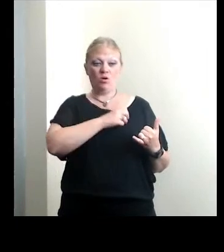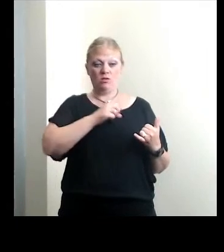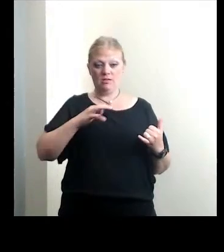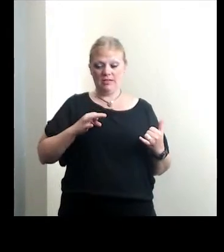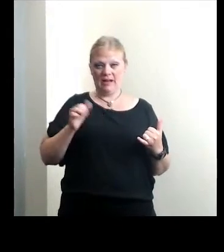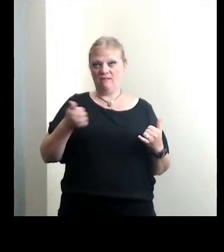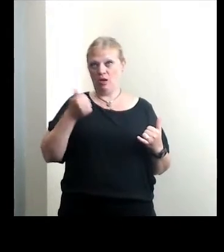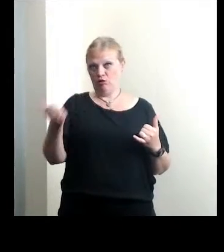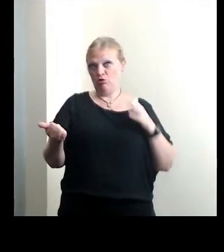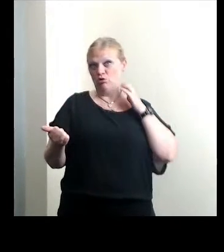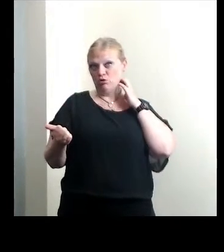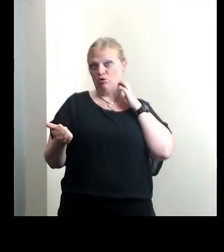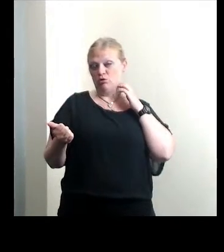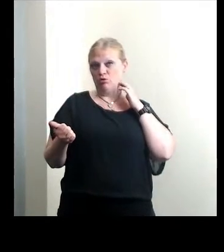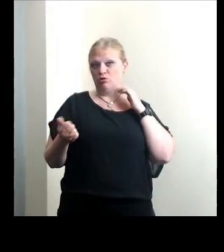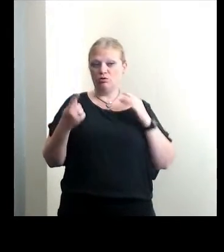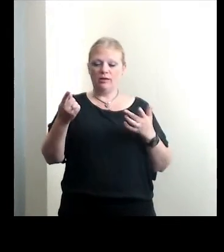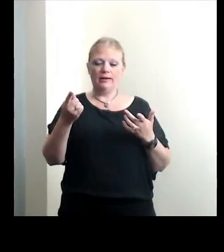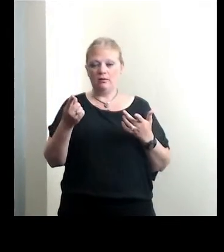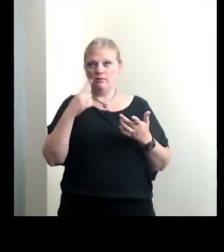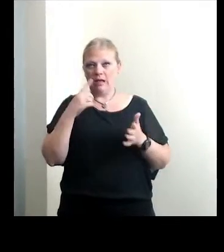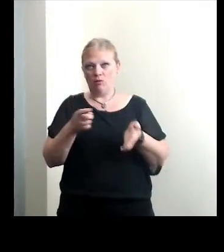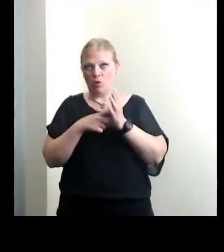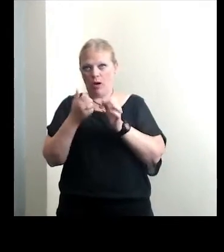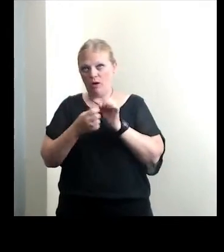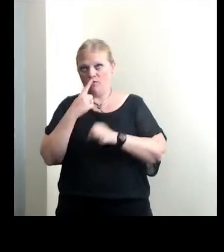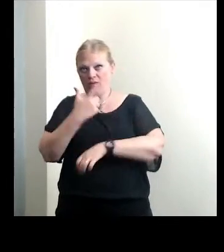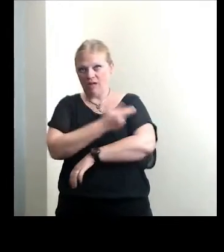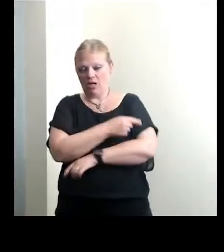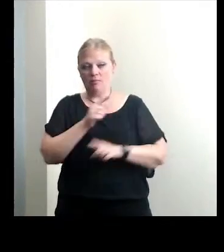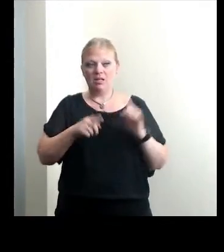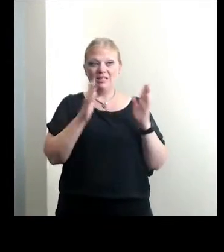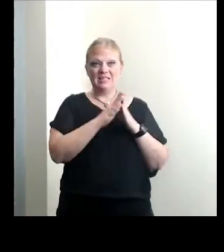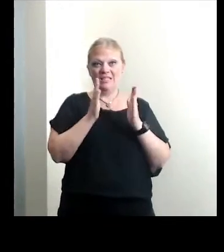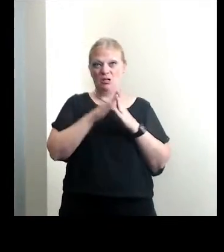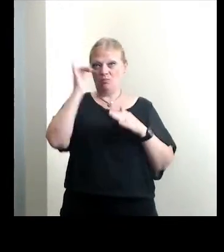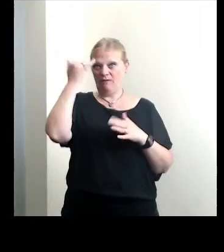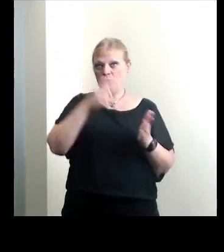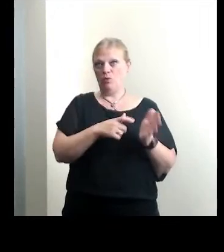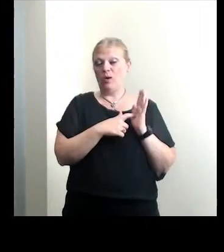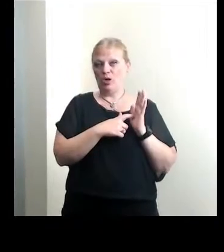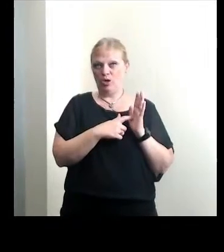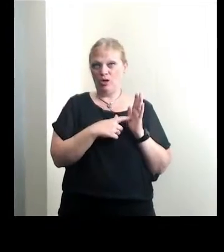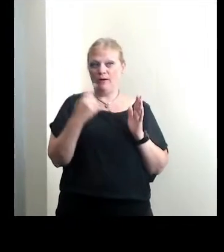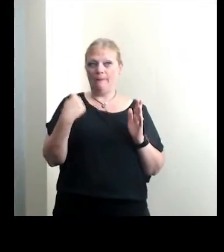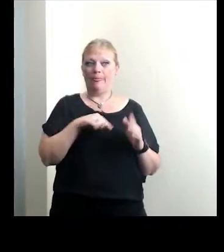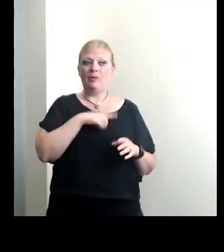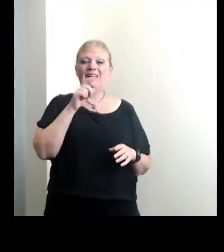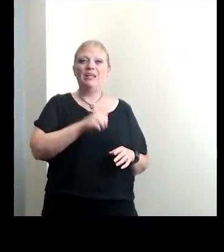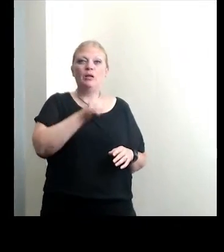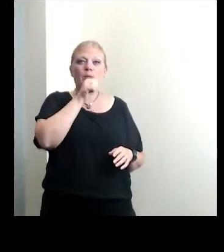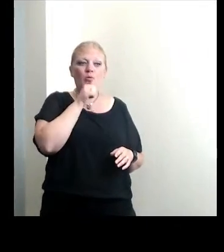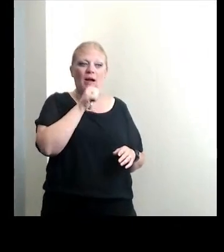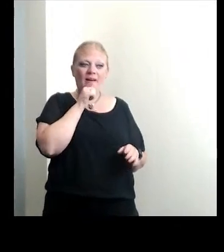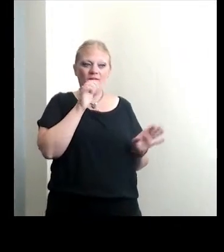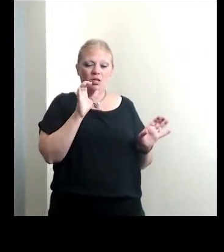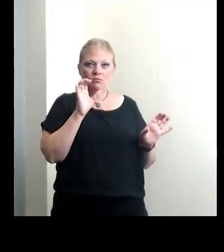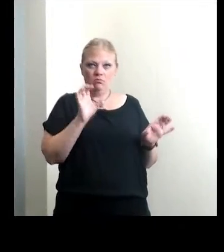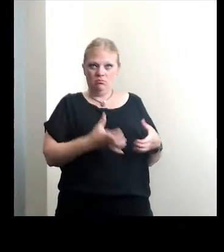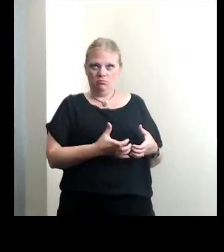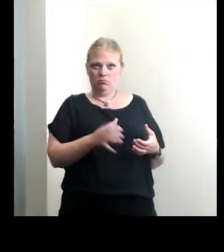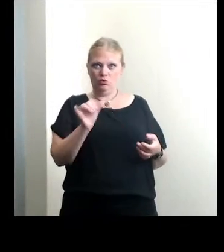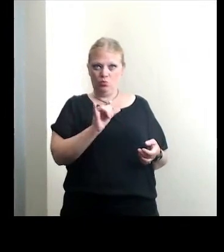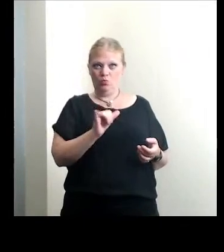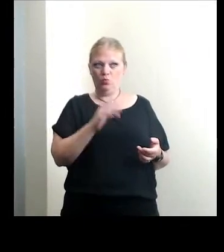staff, and others, even though they're requiring everyone to be vaccinated. The city of Buffalo is requiring it, and we need the private sector to do it too. You